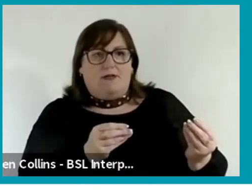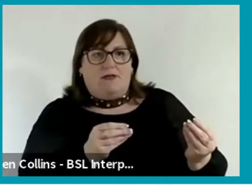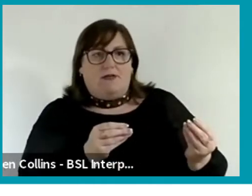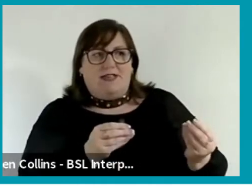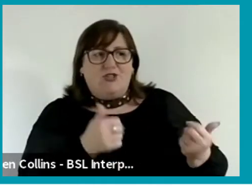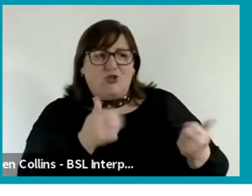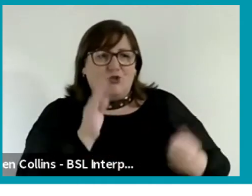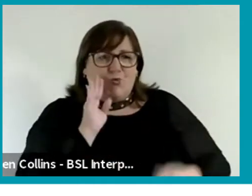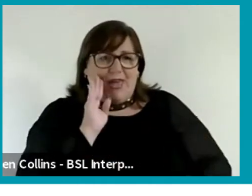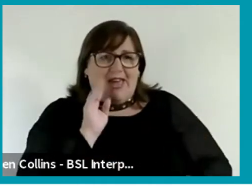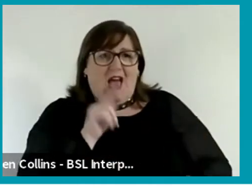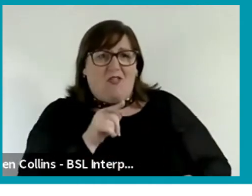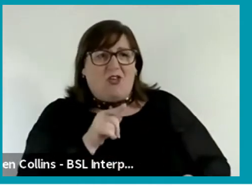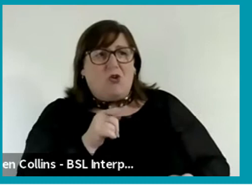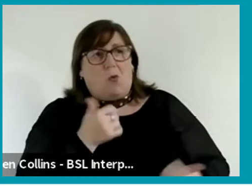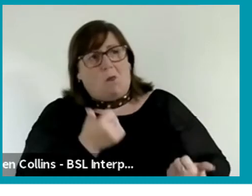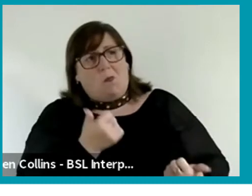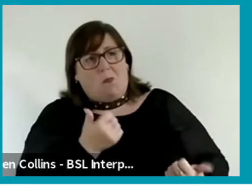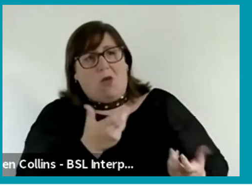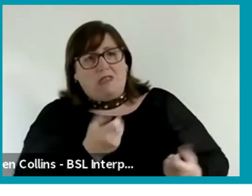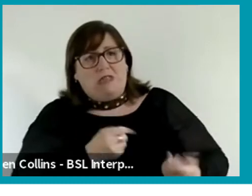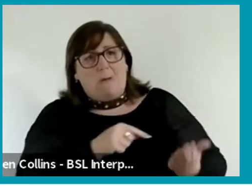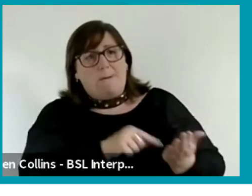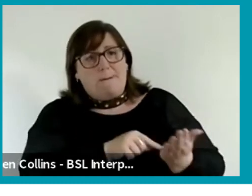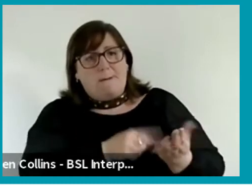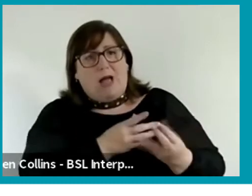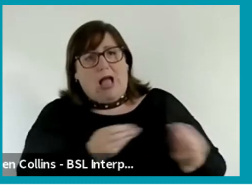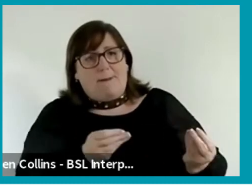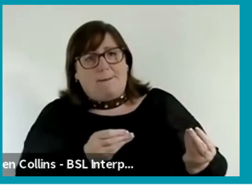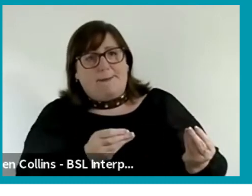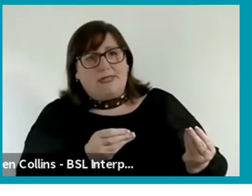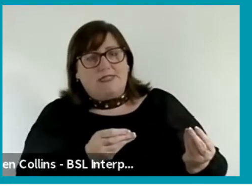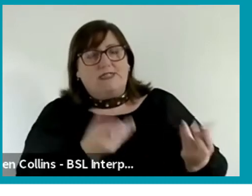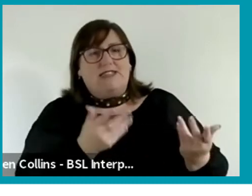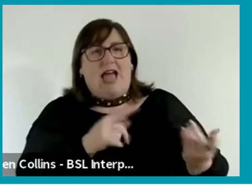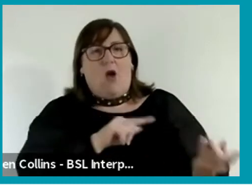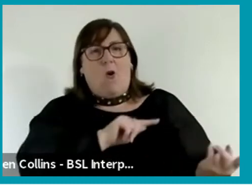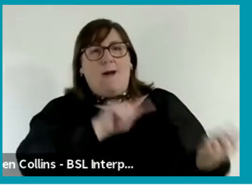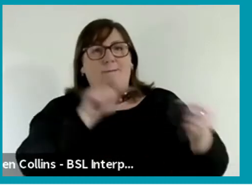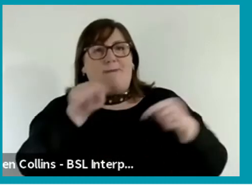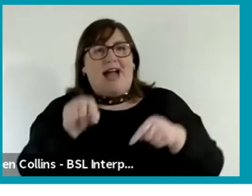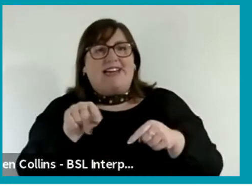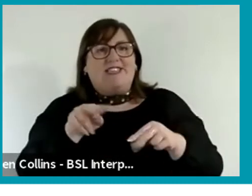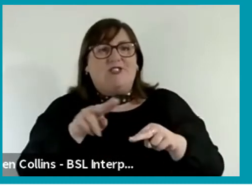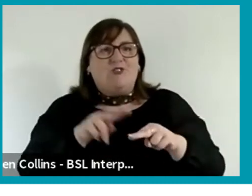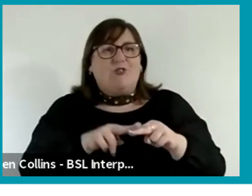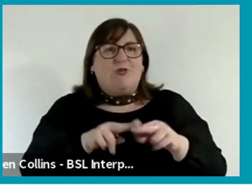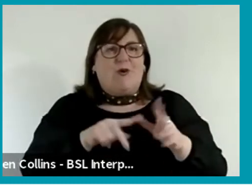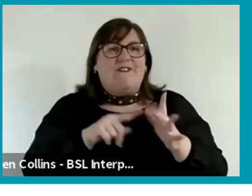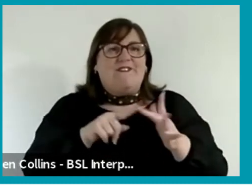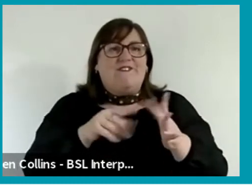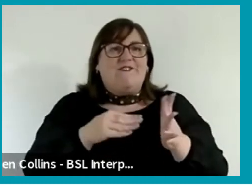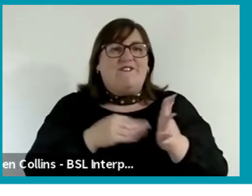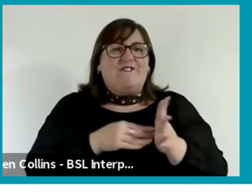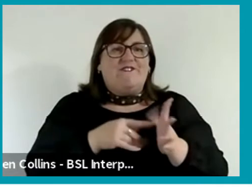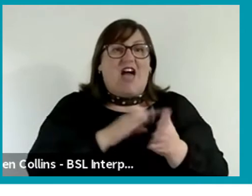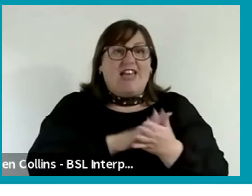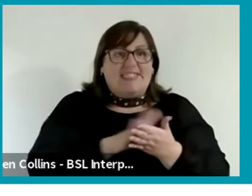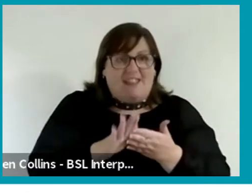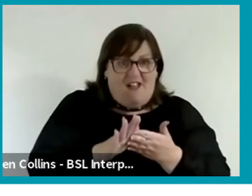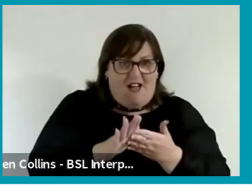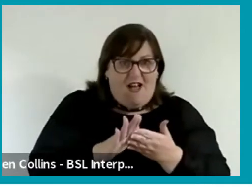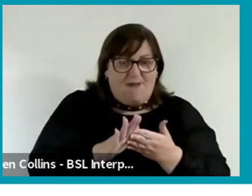I do want to move on to back to Faizah now, if I can. What are some of the ways that OSTC is working